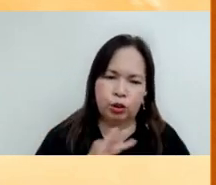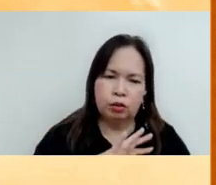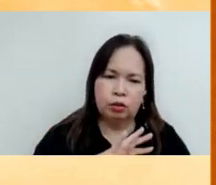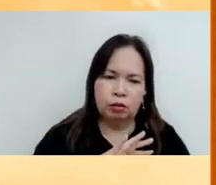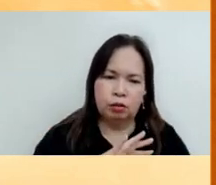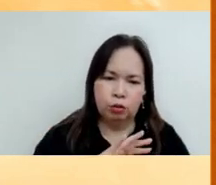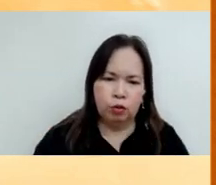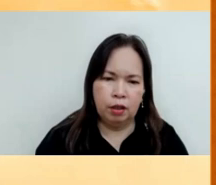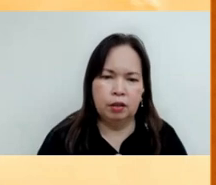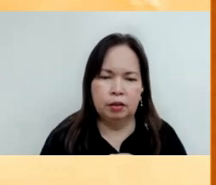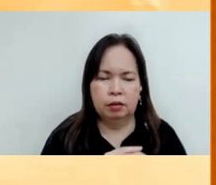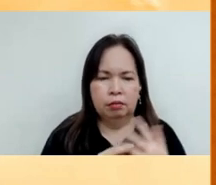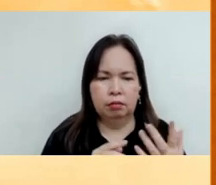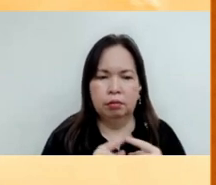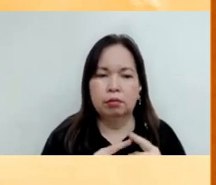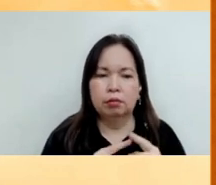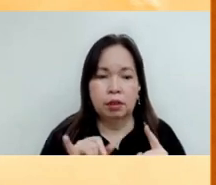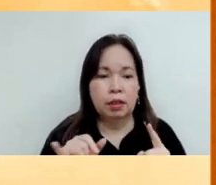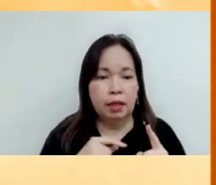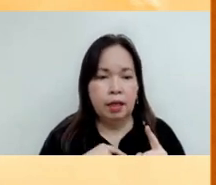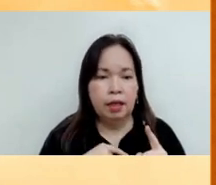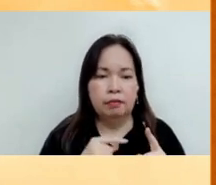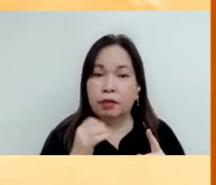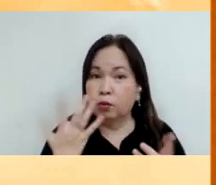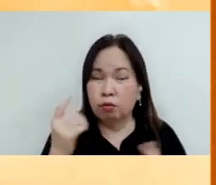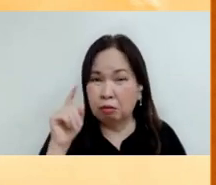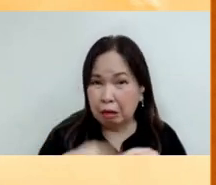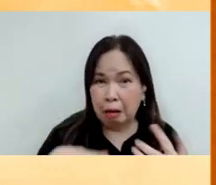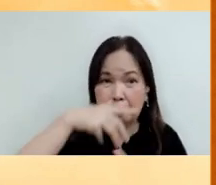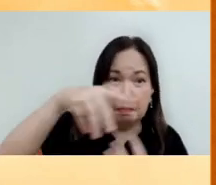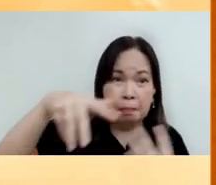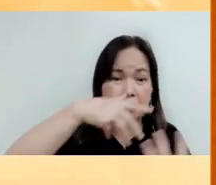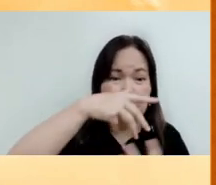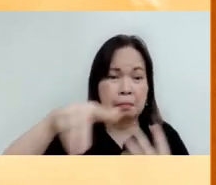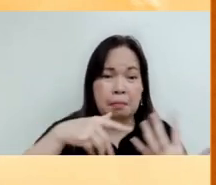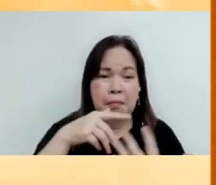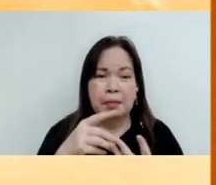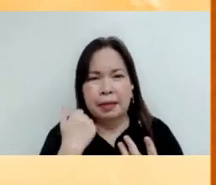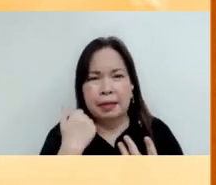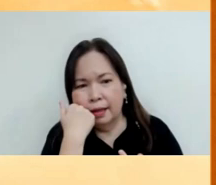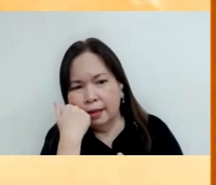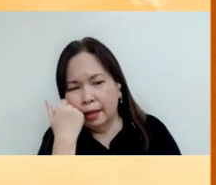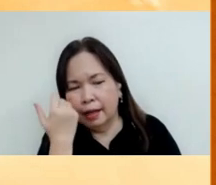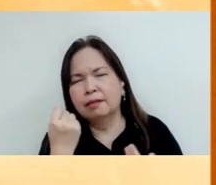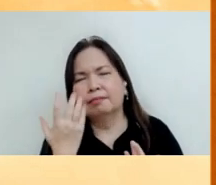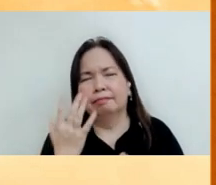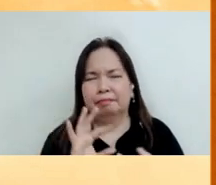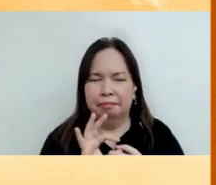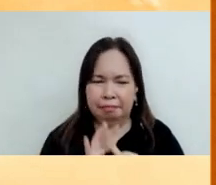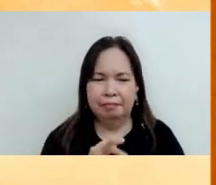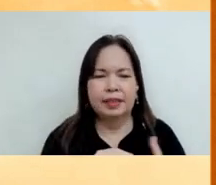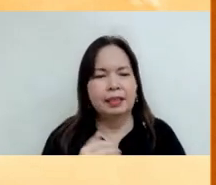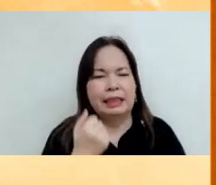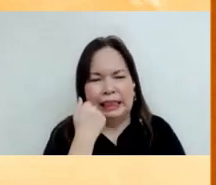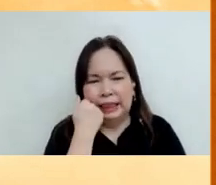it's important to make connections that helps with lessening anxiety. Shyness, so introversion,